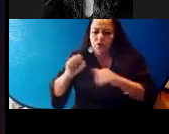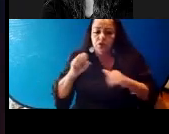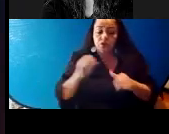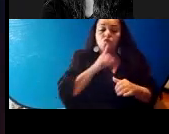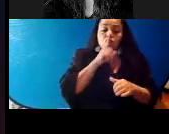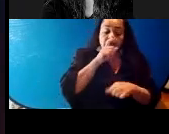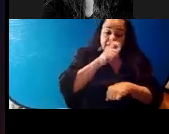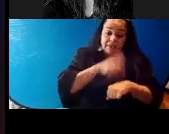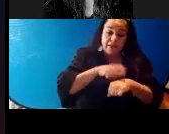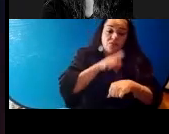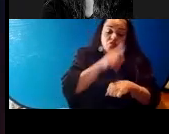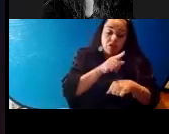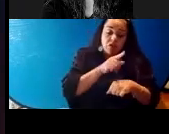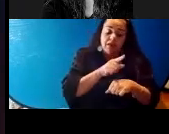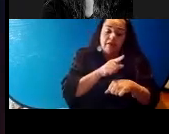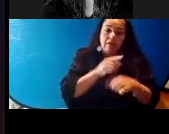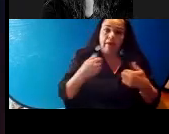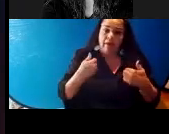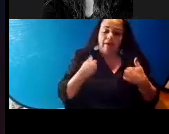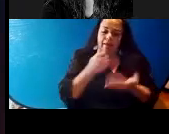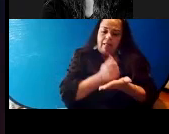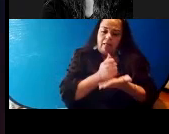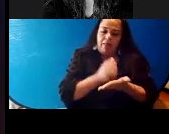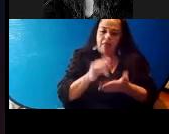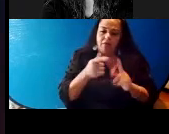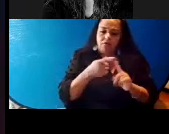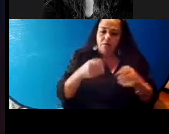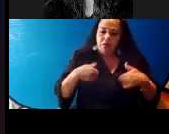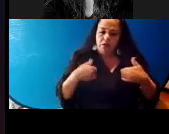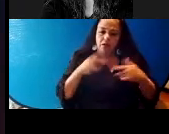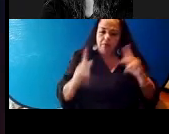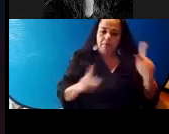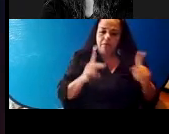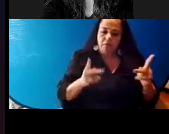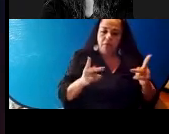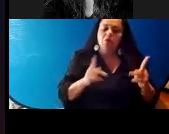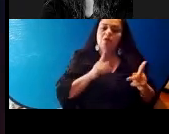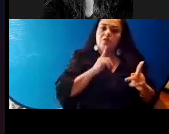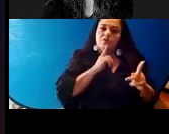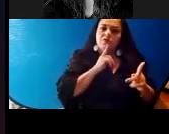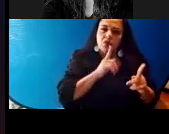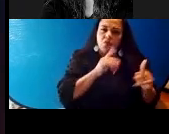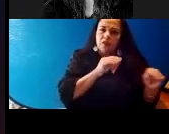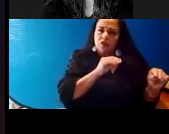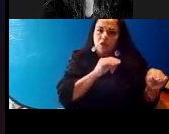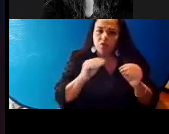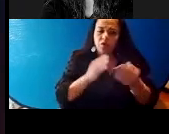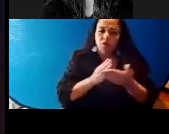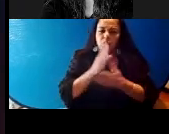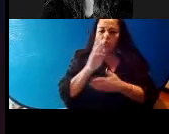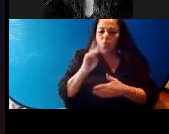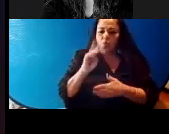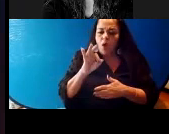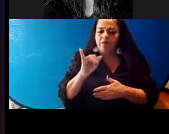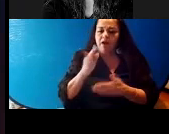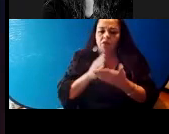really fostering that civic participation from our young people who really led a movement and created free Wi-Fi for the city and different